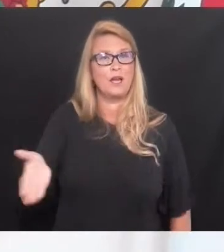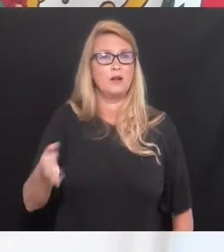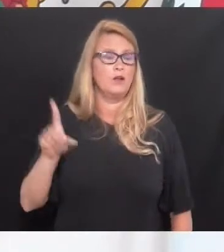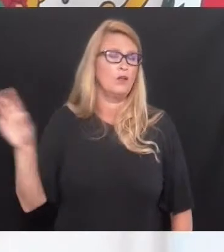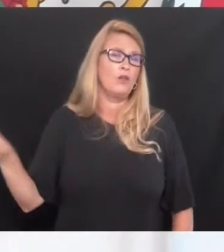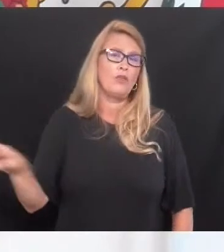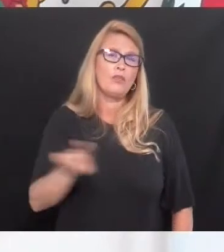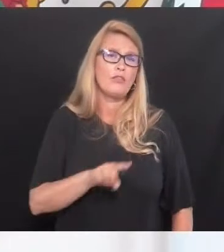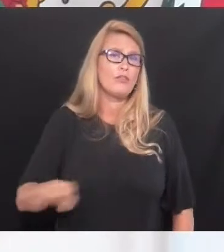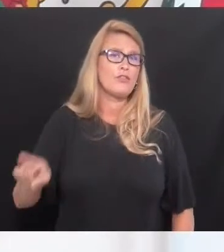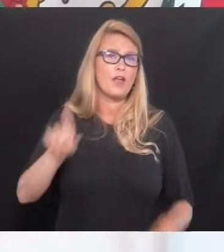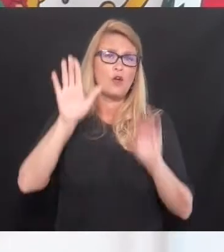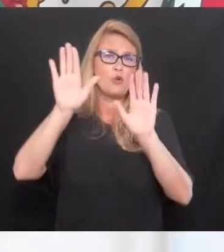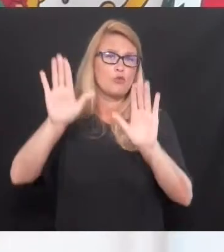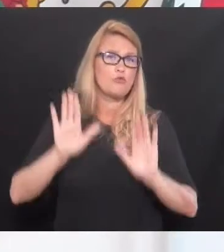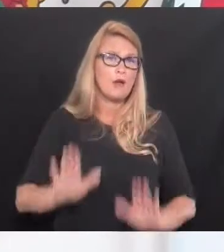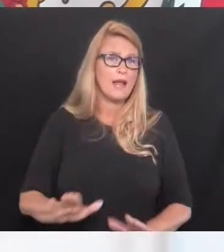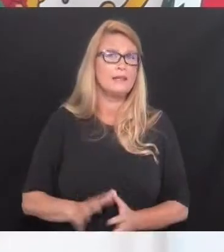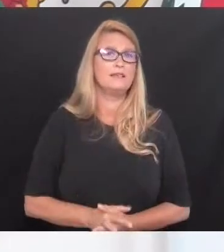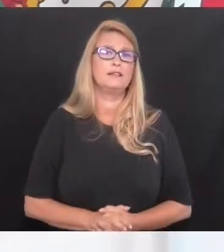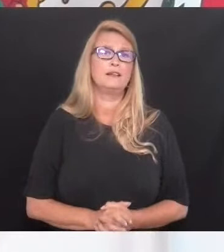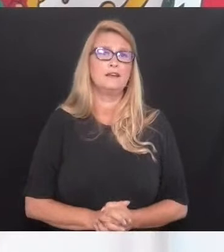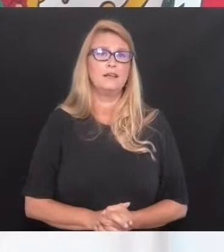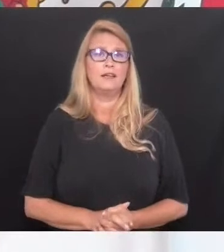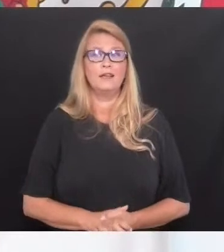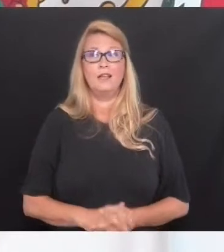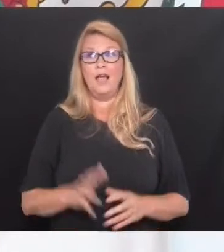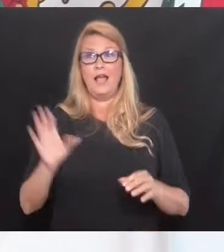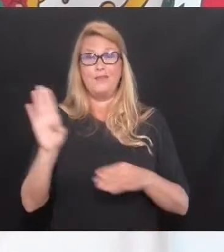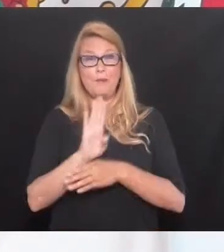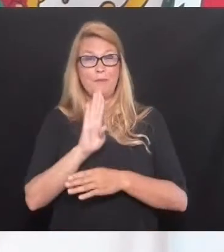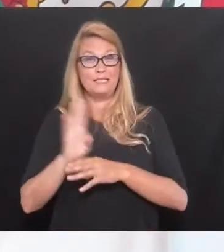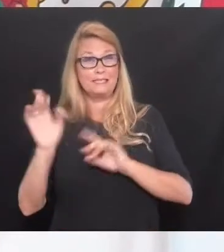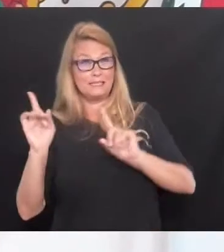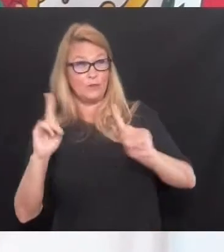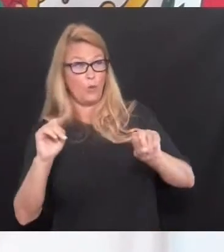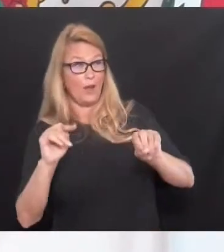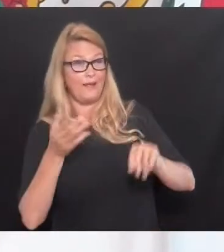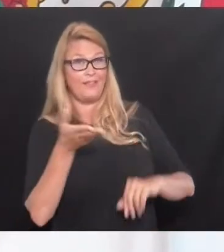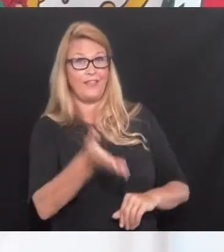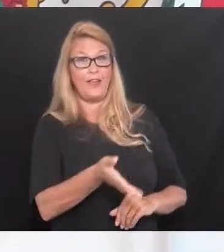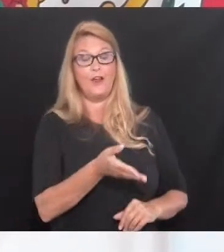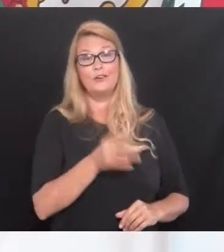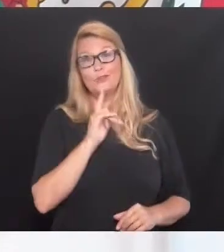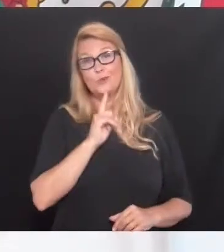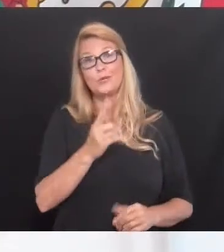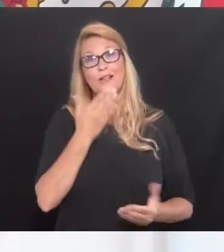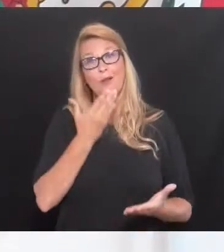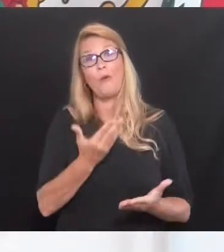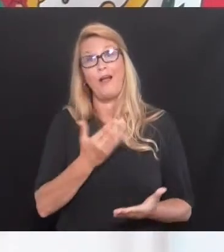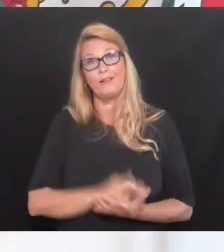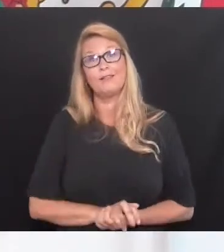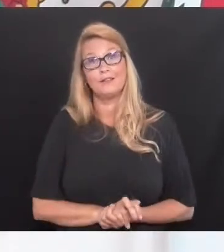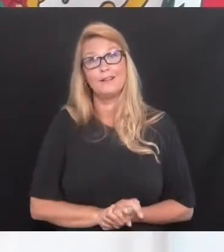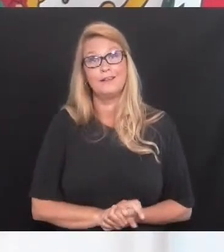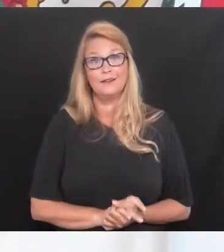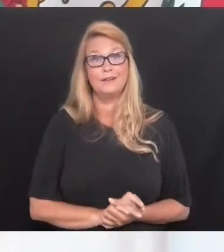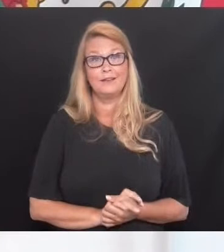are doing great, and the amount of the business that's going on there, I've been reported that it's doing well,